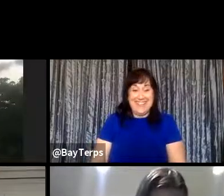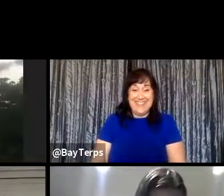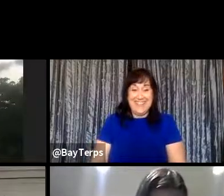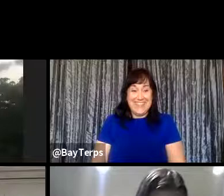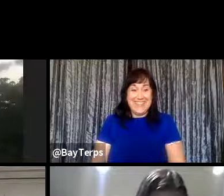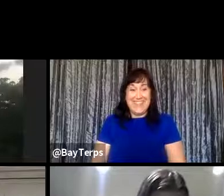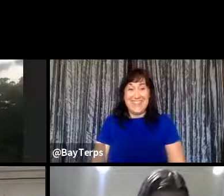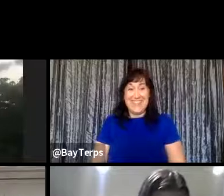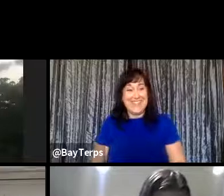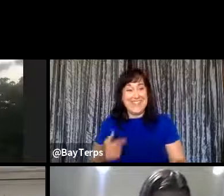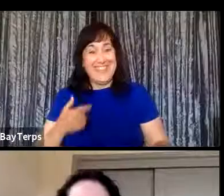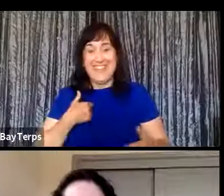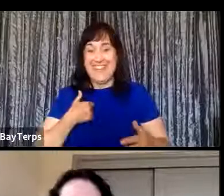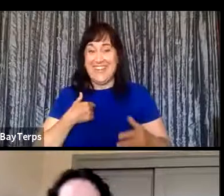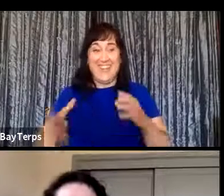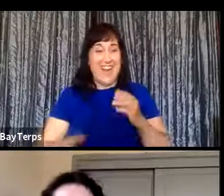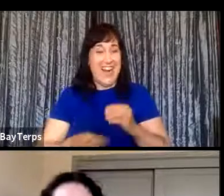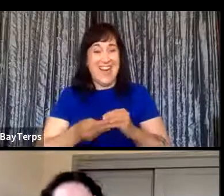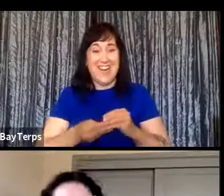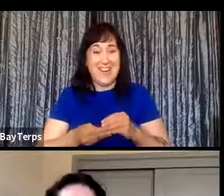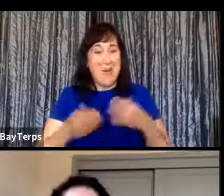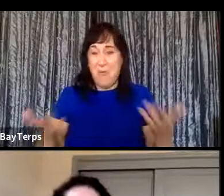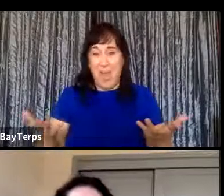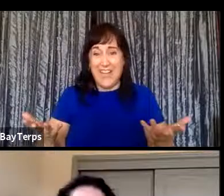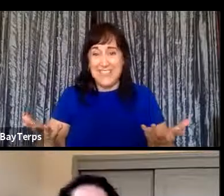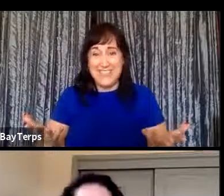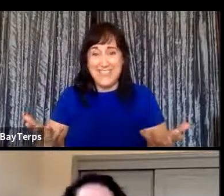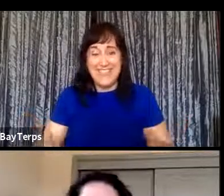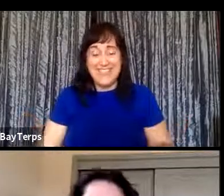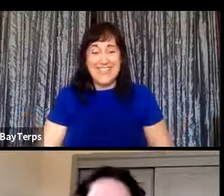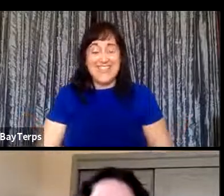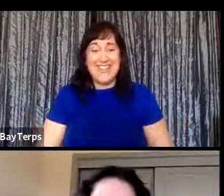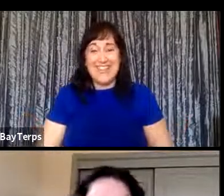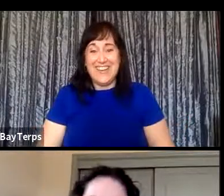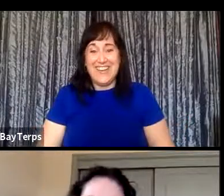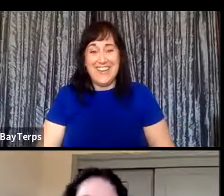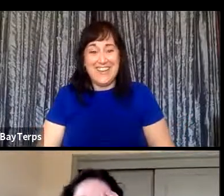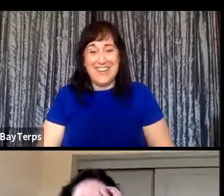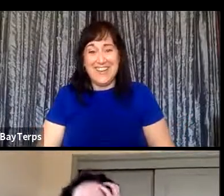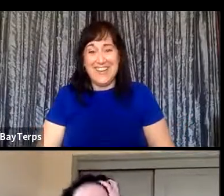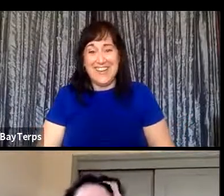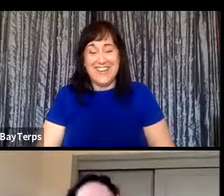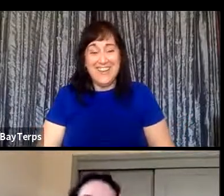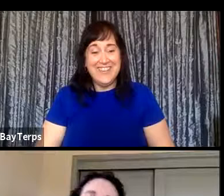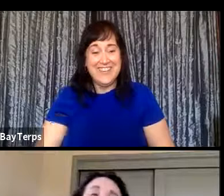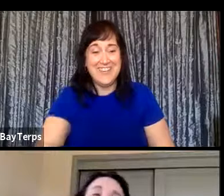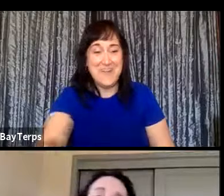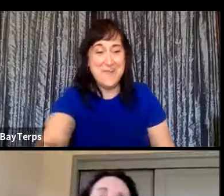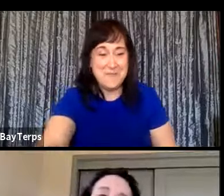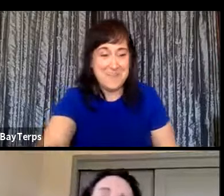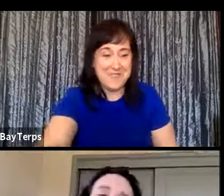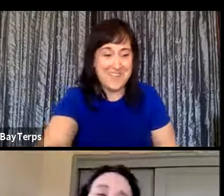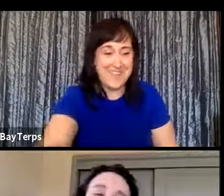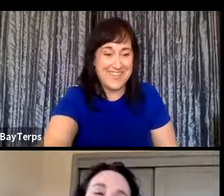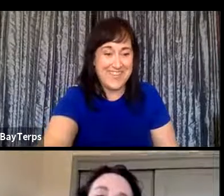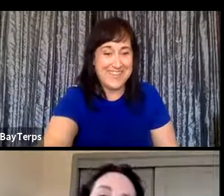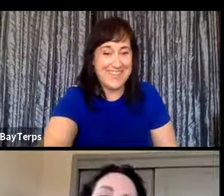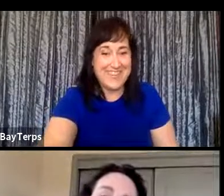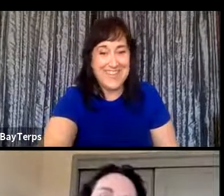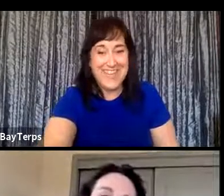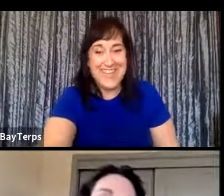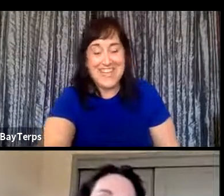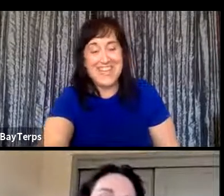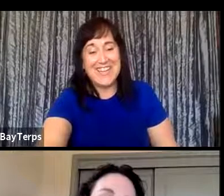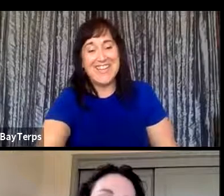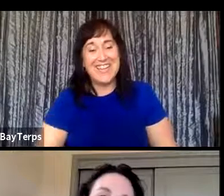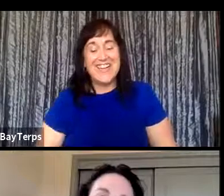slowly we're hoping that Charlie's like, really? Why are you throwing me into this gauntlet? Right? Literally, we're hoping that more and more of those influencers